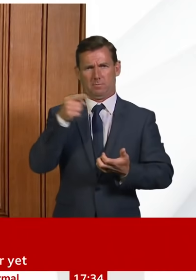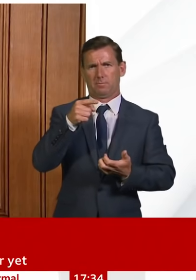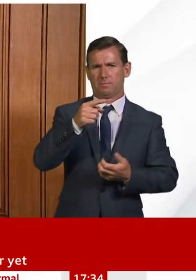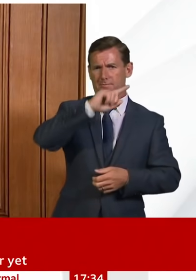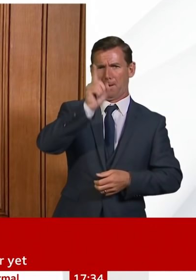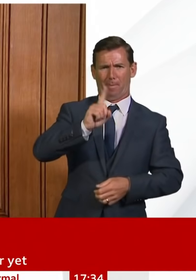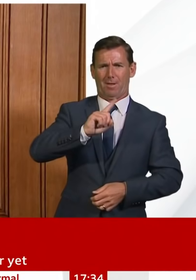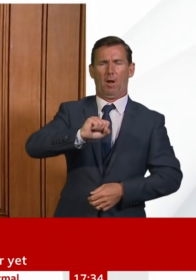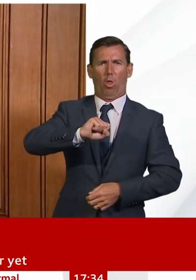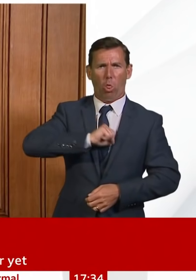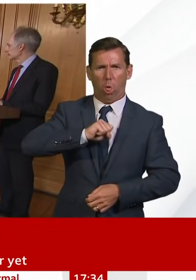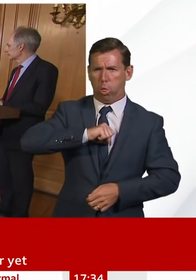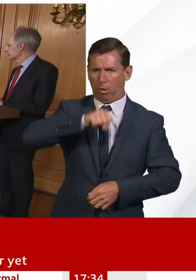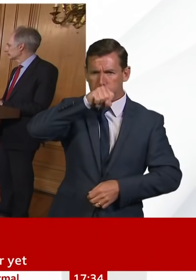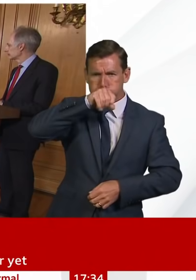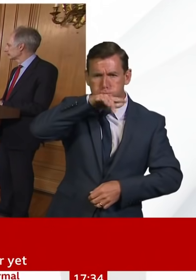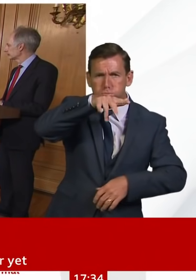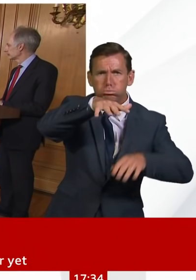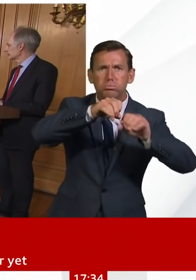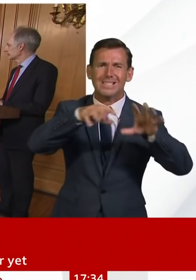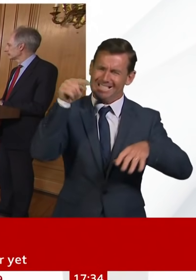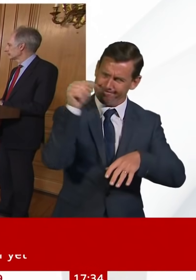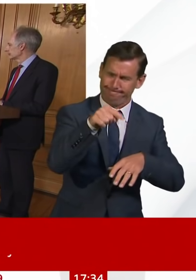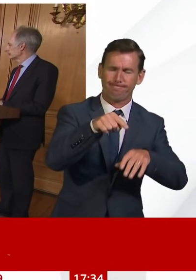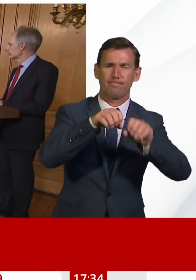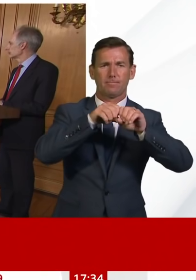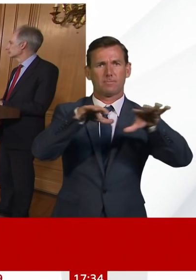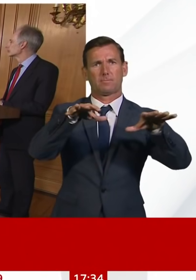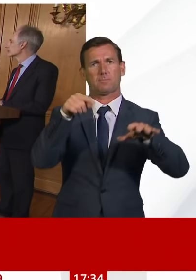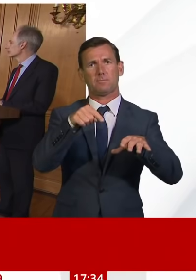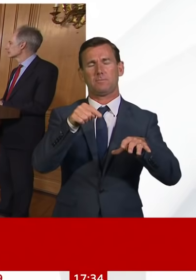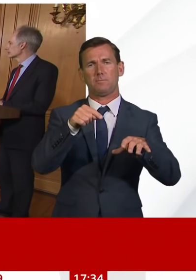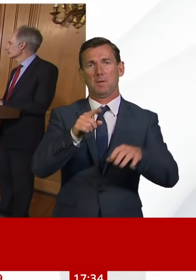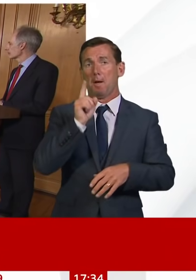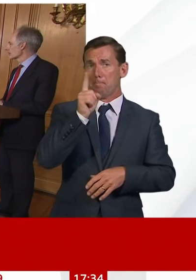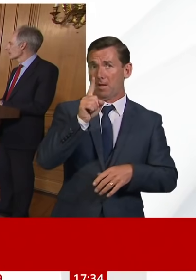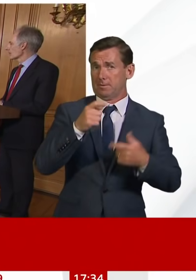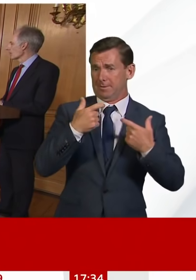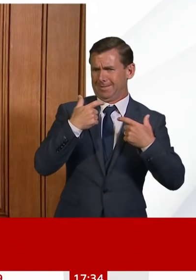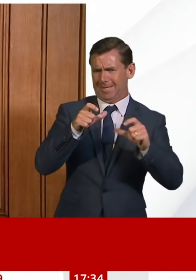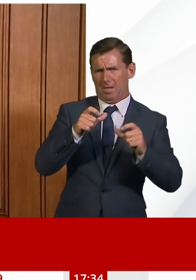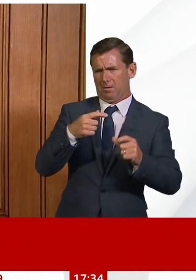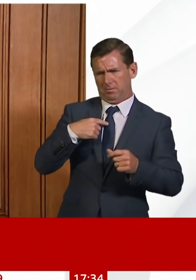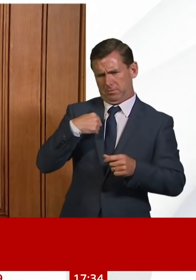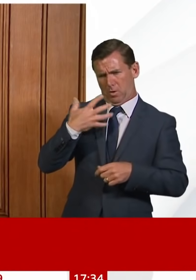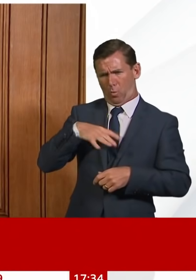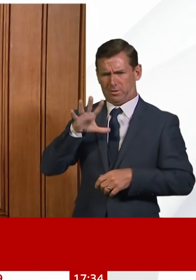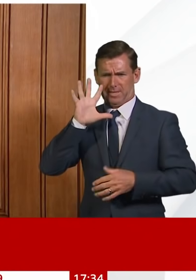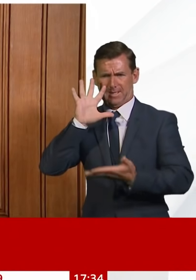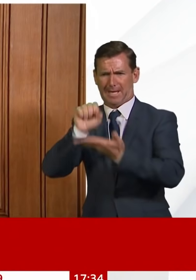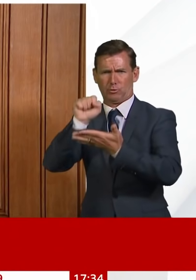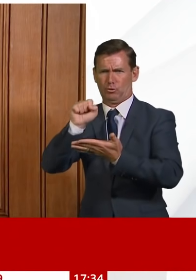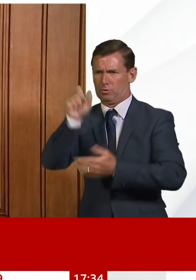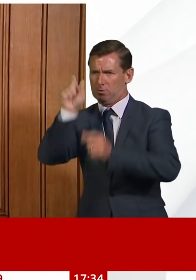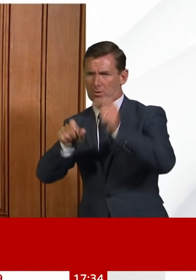those people with symptoms. That isn't to say that we're not picking up the asymptomatic infections. I hope I've been very